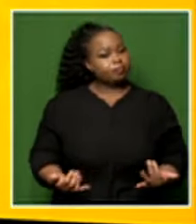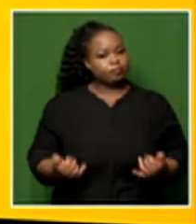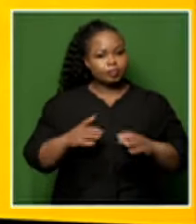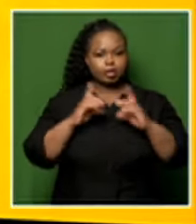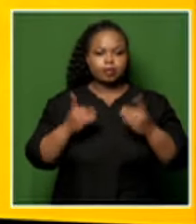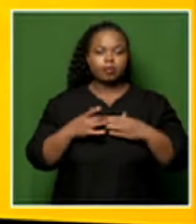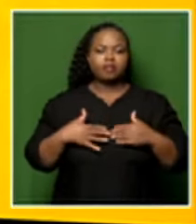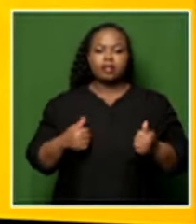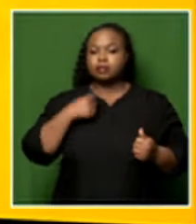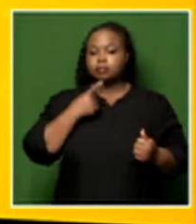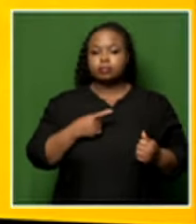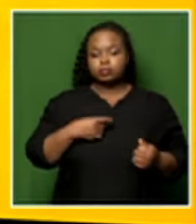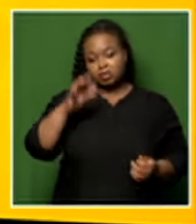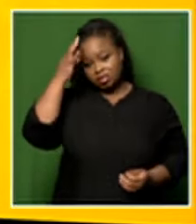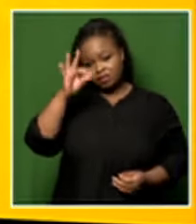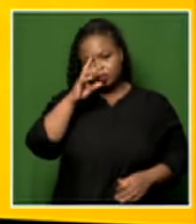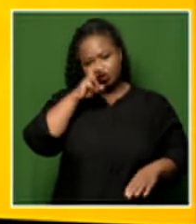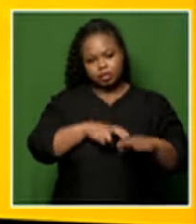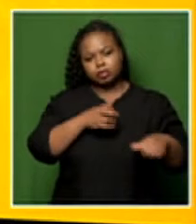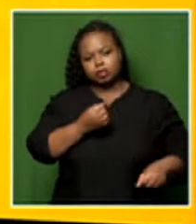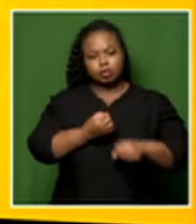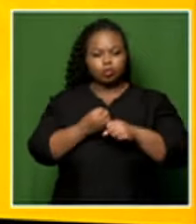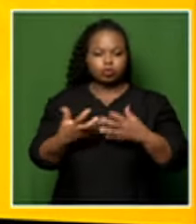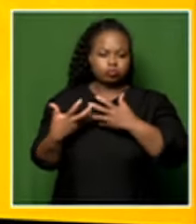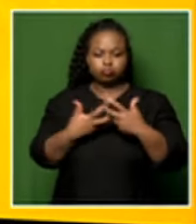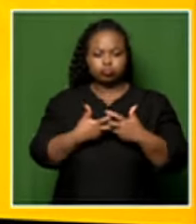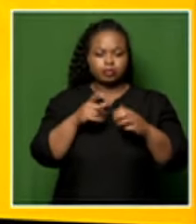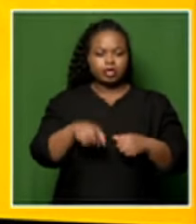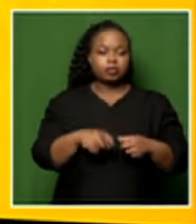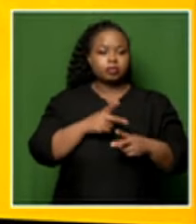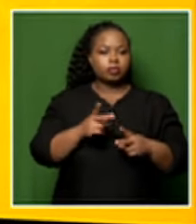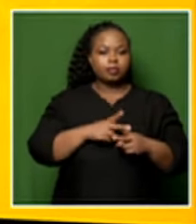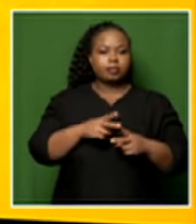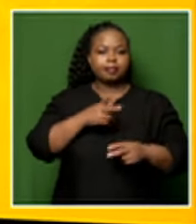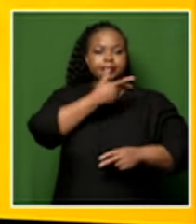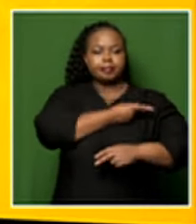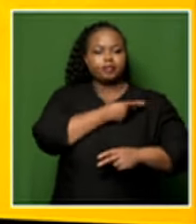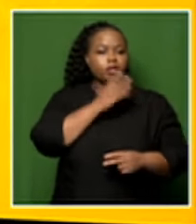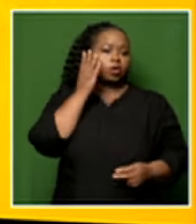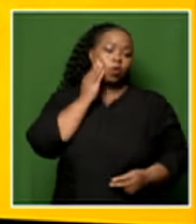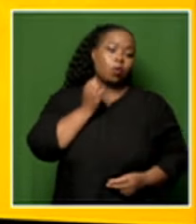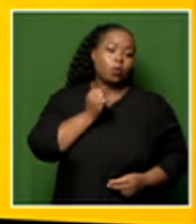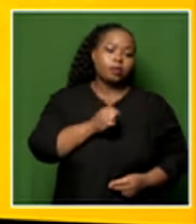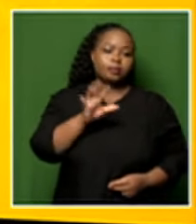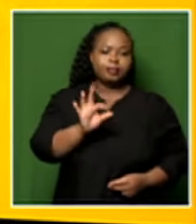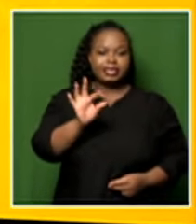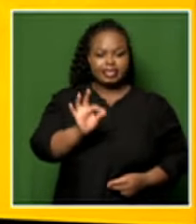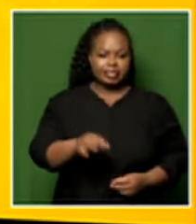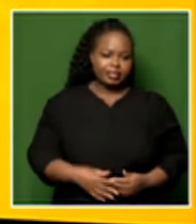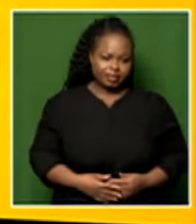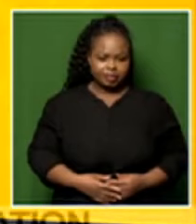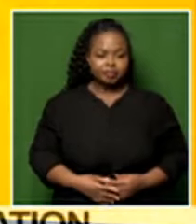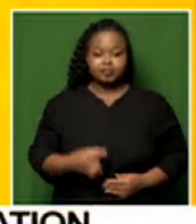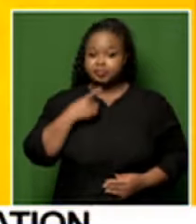Meanwhile, the Health Minister says government needs all the support and cooperation as it prepares to vaccinate the elderly come Monday. He